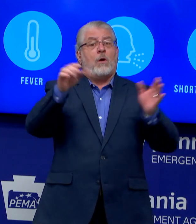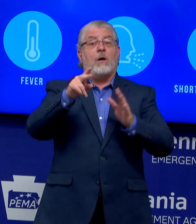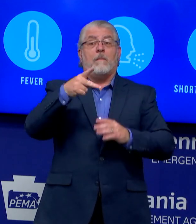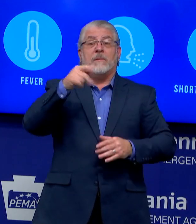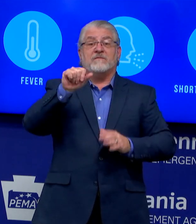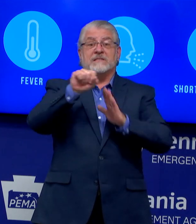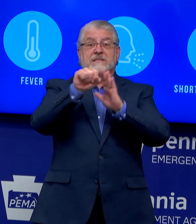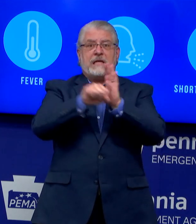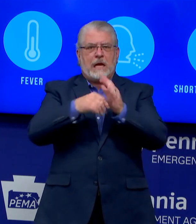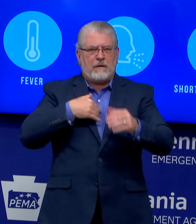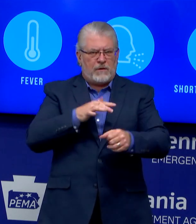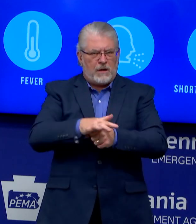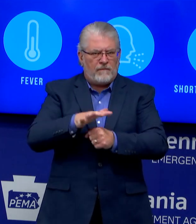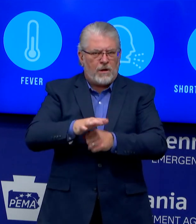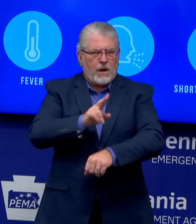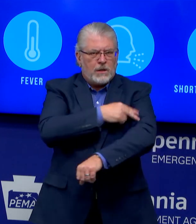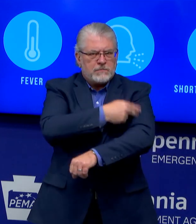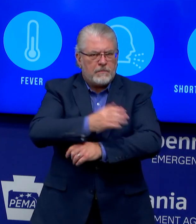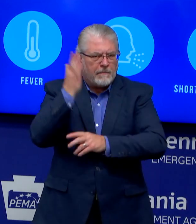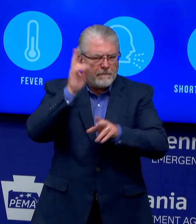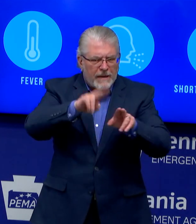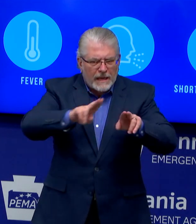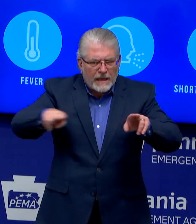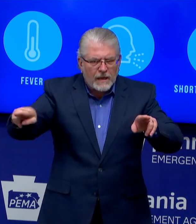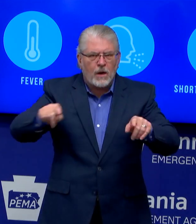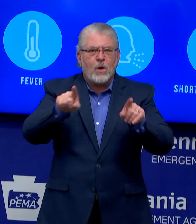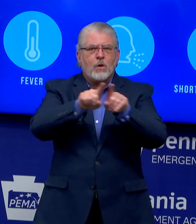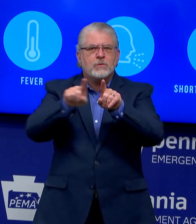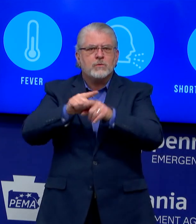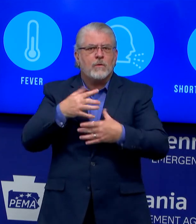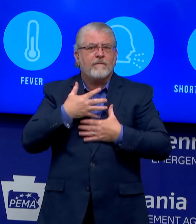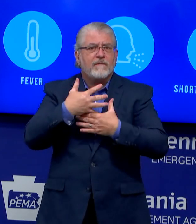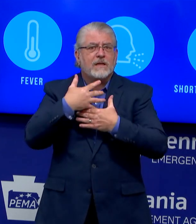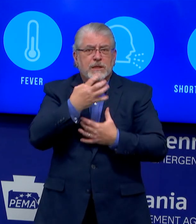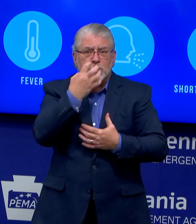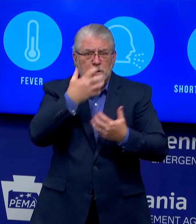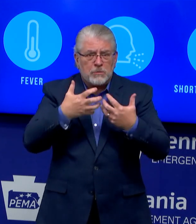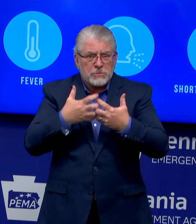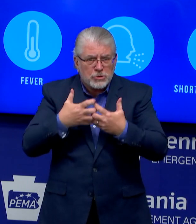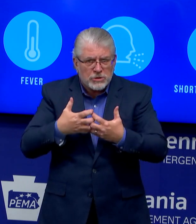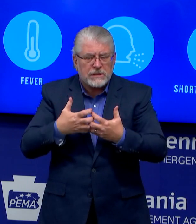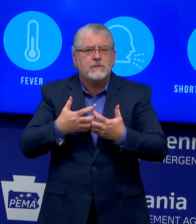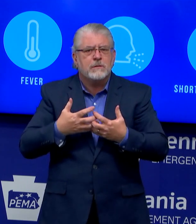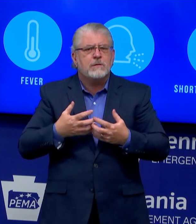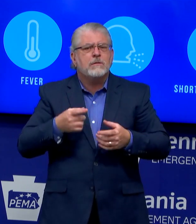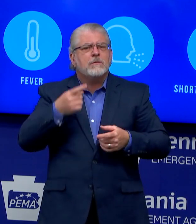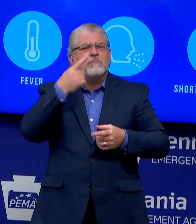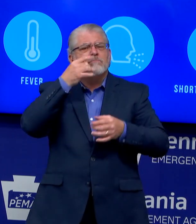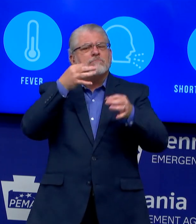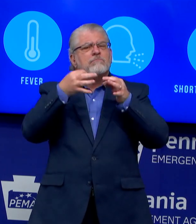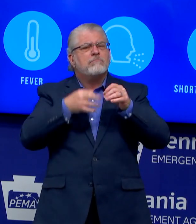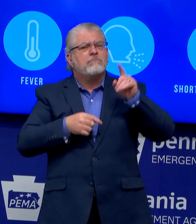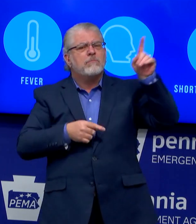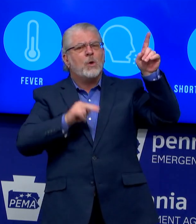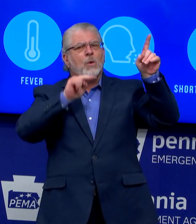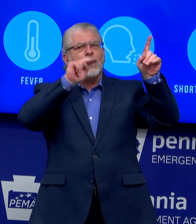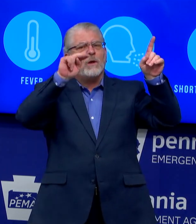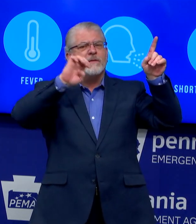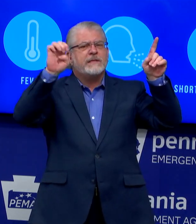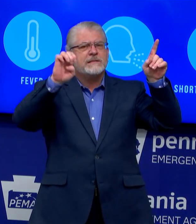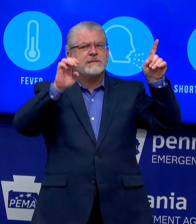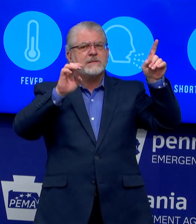and Central Pennsylvania how many ICU beds we have in the different areas and how many of those beds are already